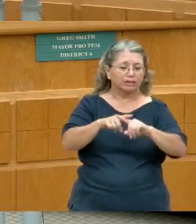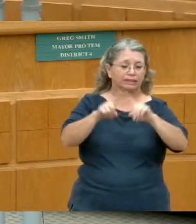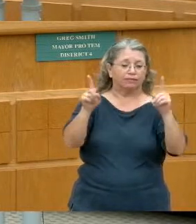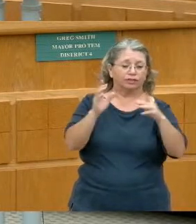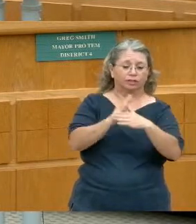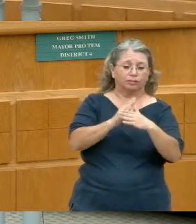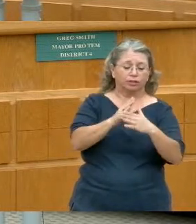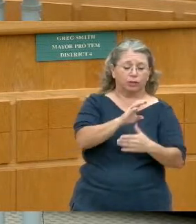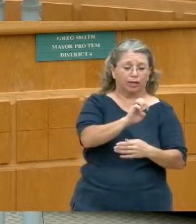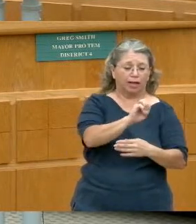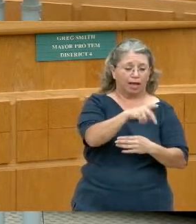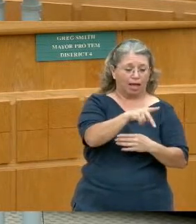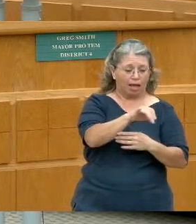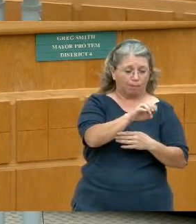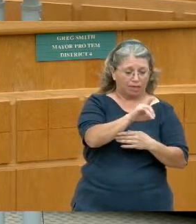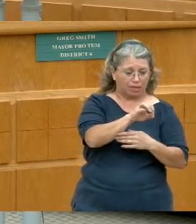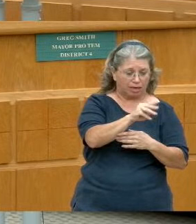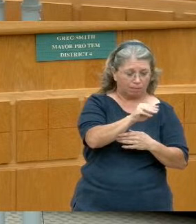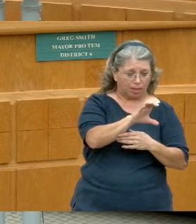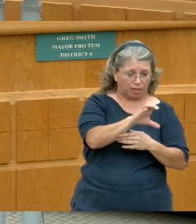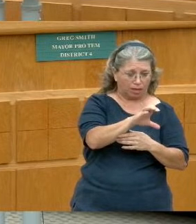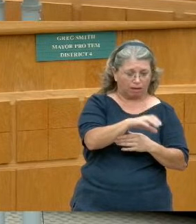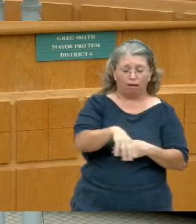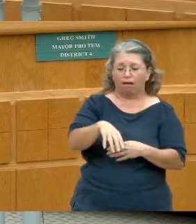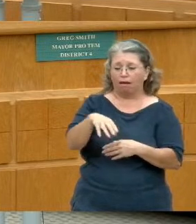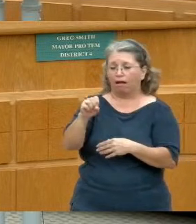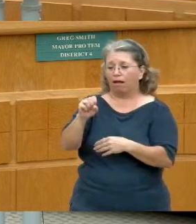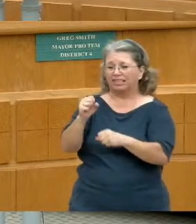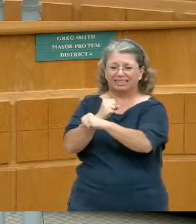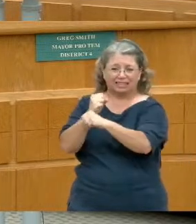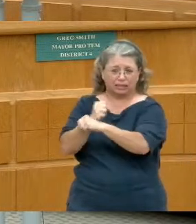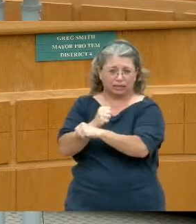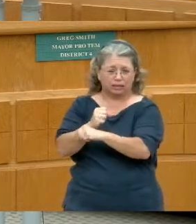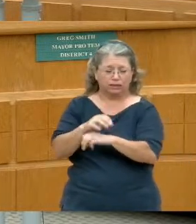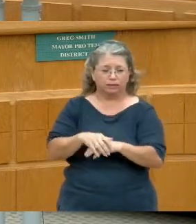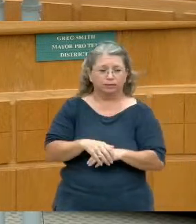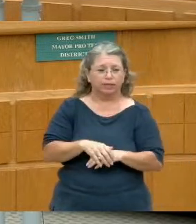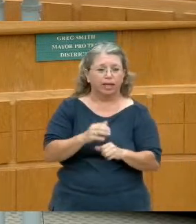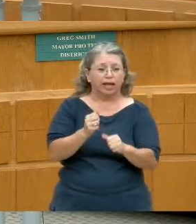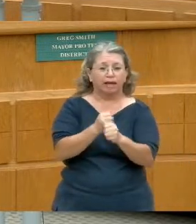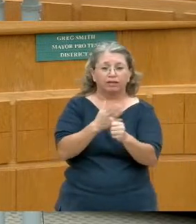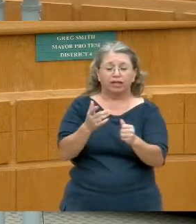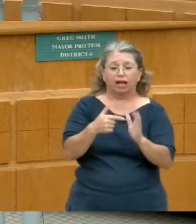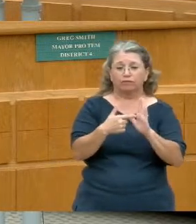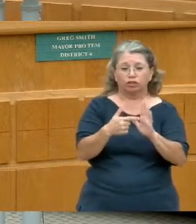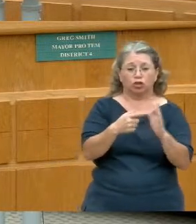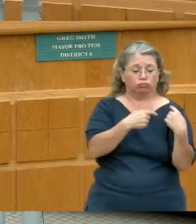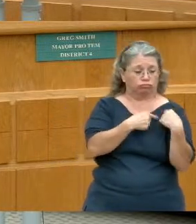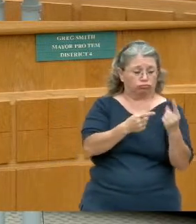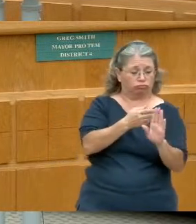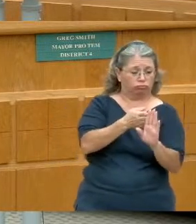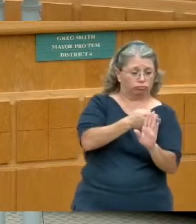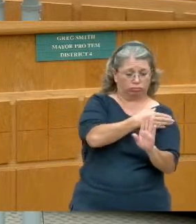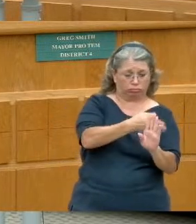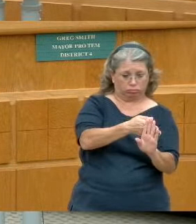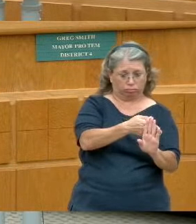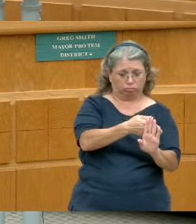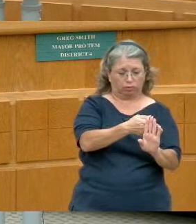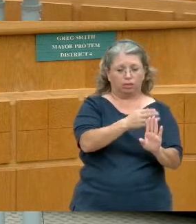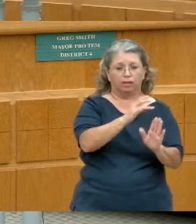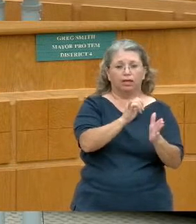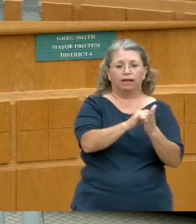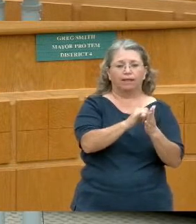statistical fit. And so I'm going to explain right here. Everything that I've shown before this point is just a statistical fit to the